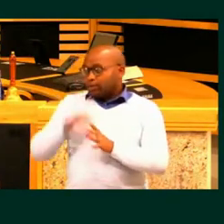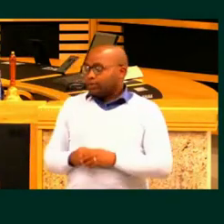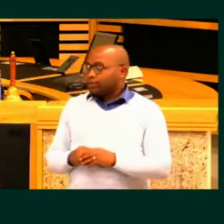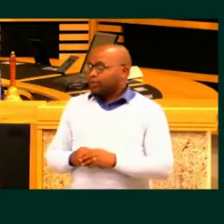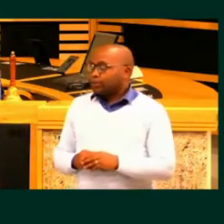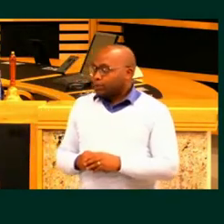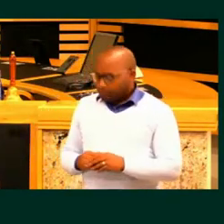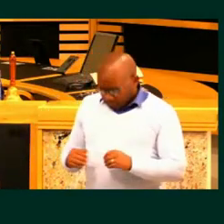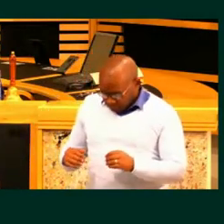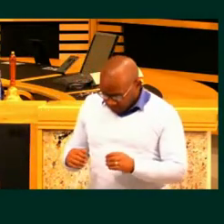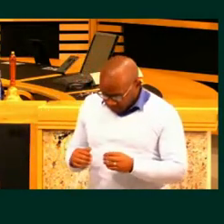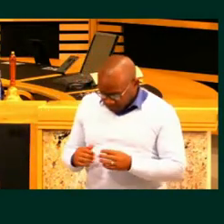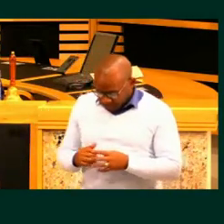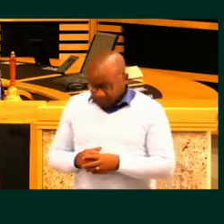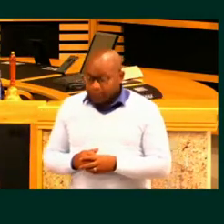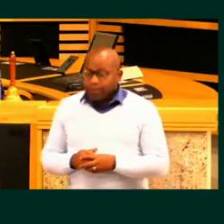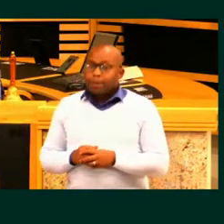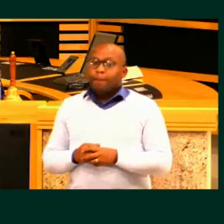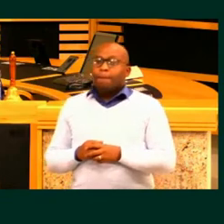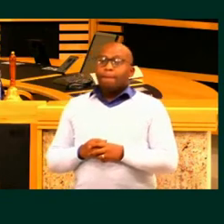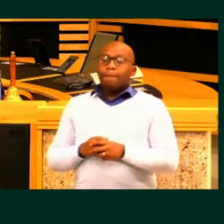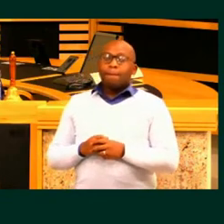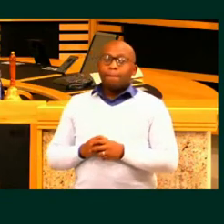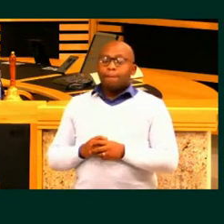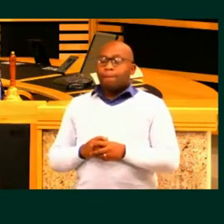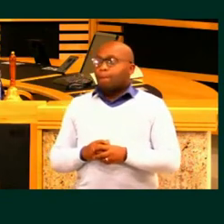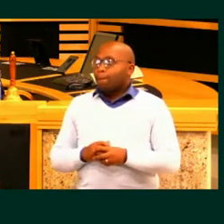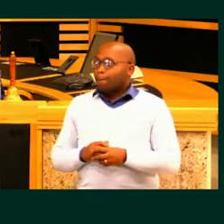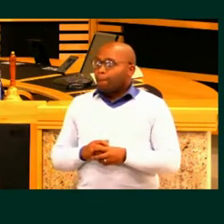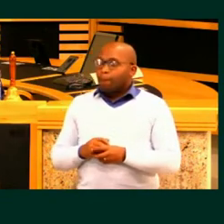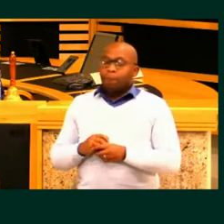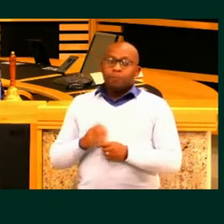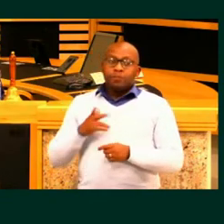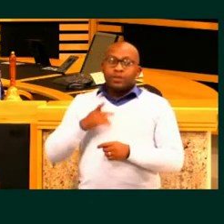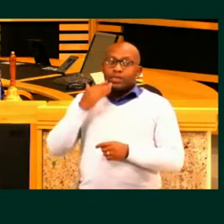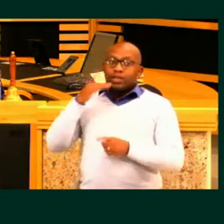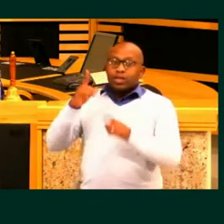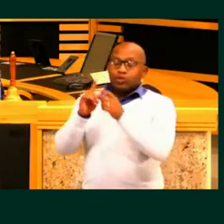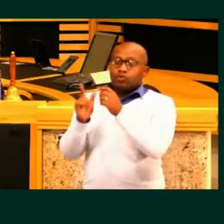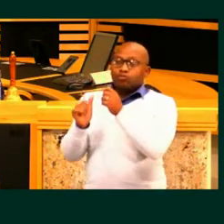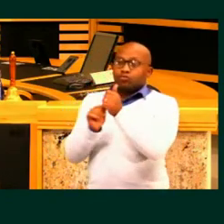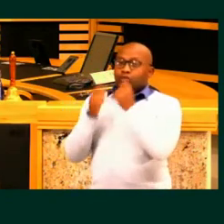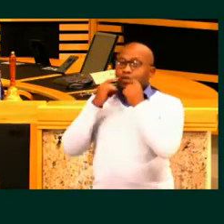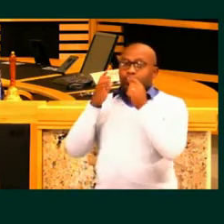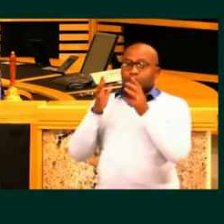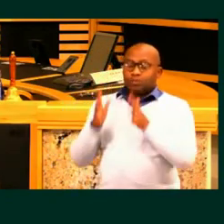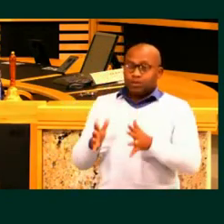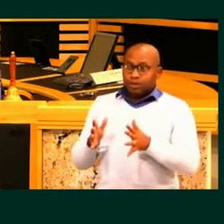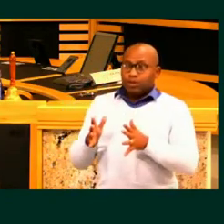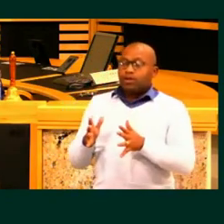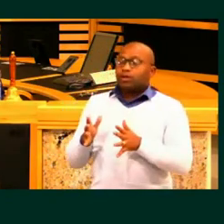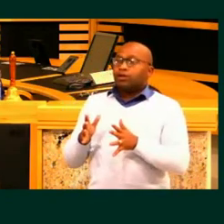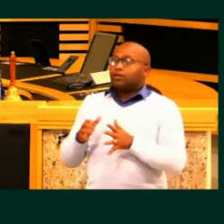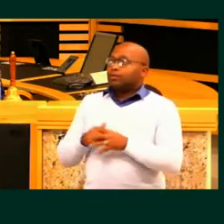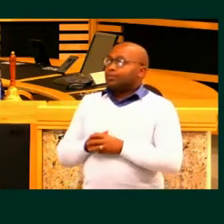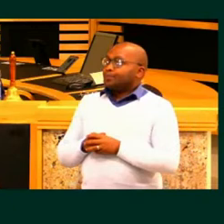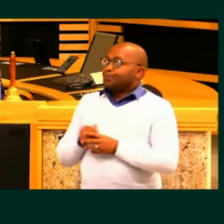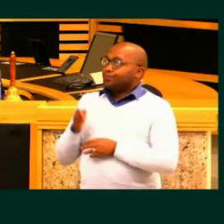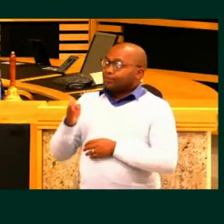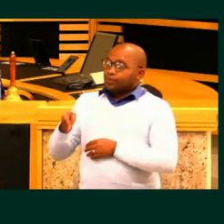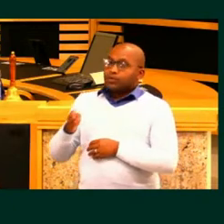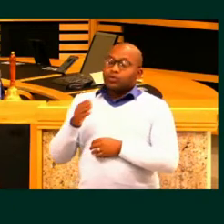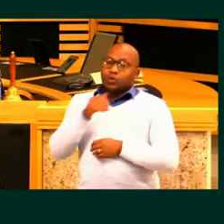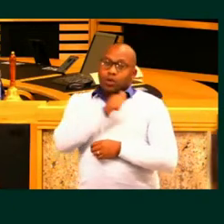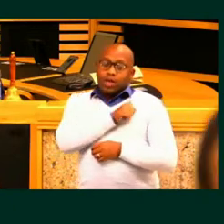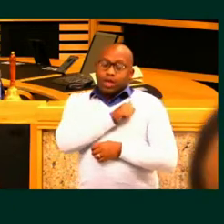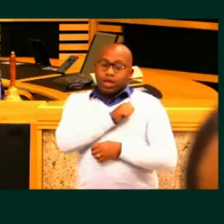minutes uh thank you uh honorable uh Deputy speaker acting Premier honorable mes honorable